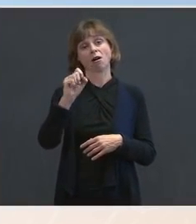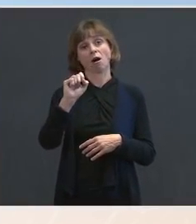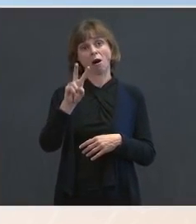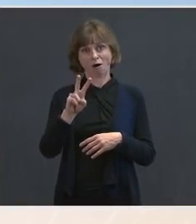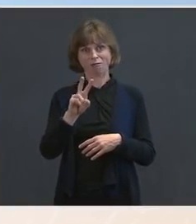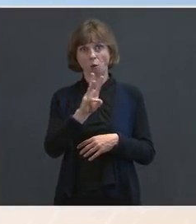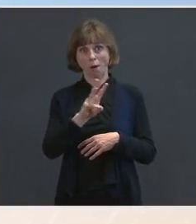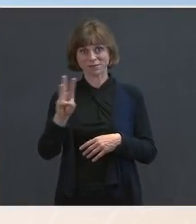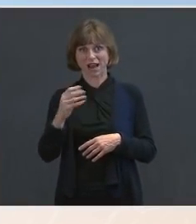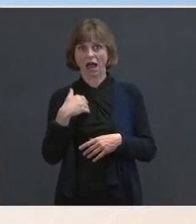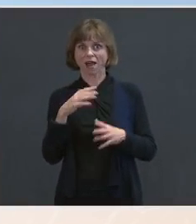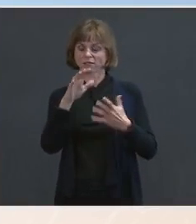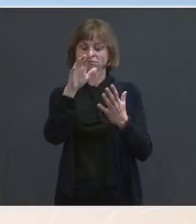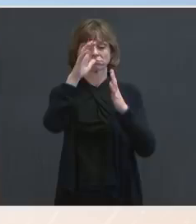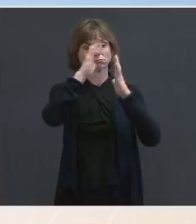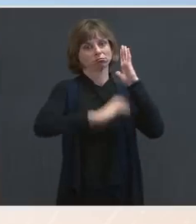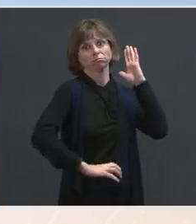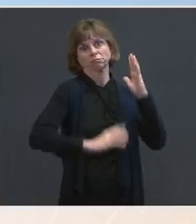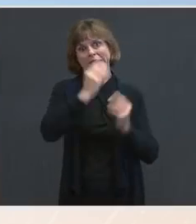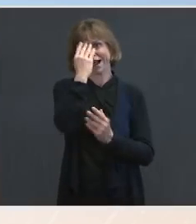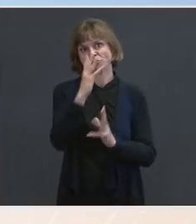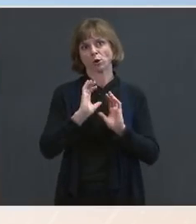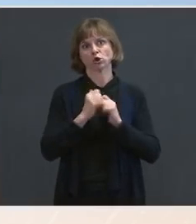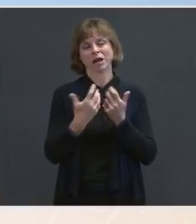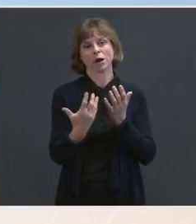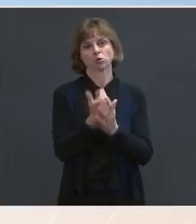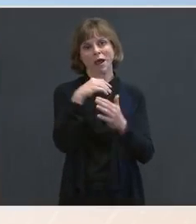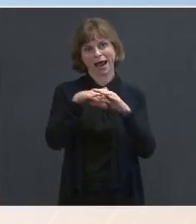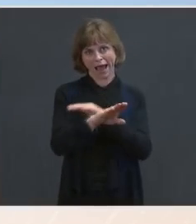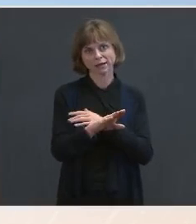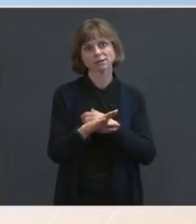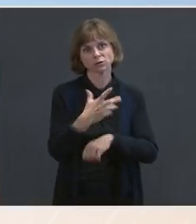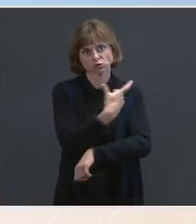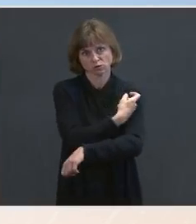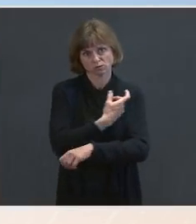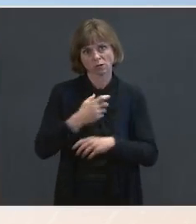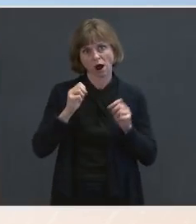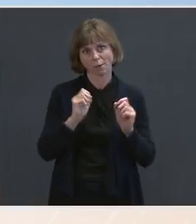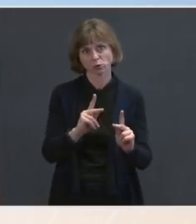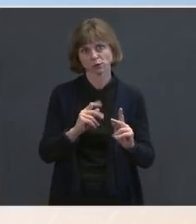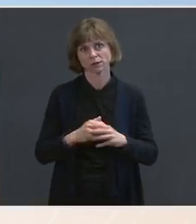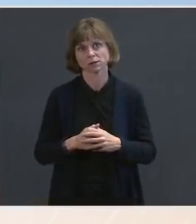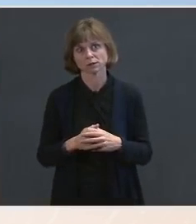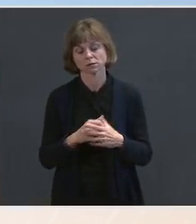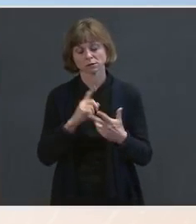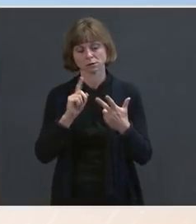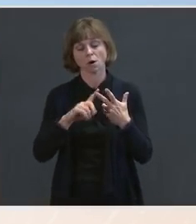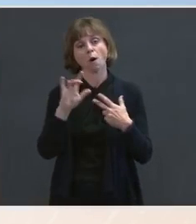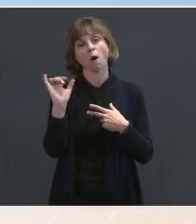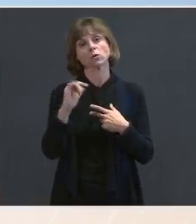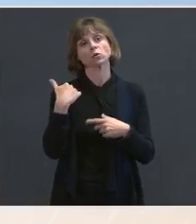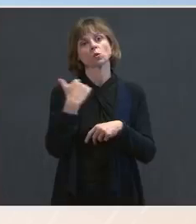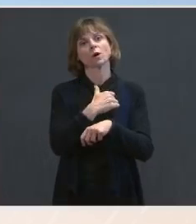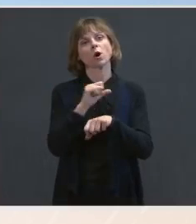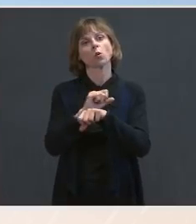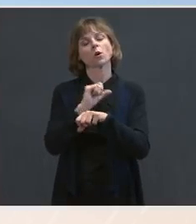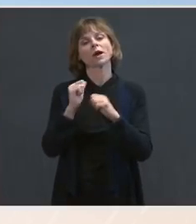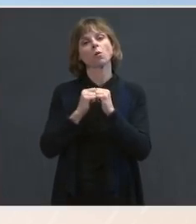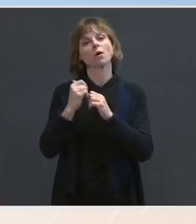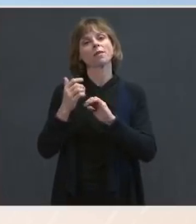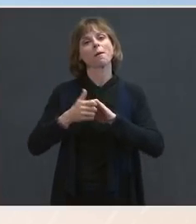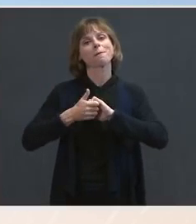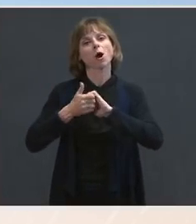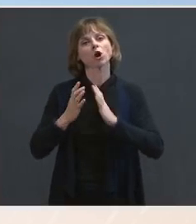get access to opportunities. And then we're working also with VSO partners and directly